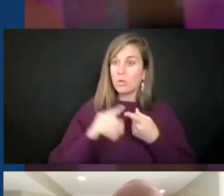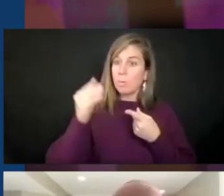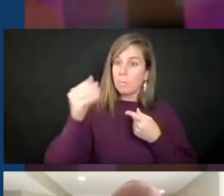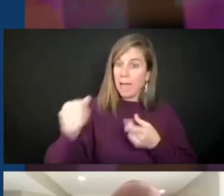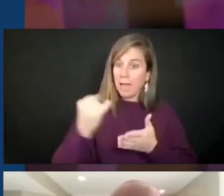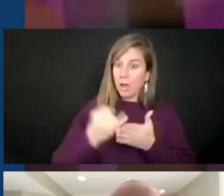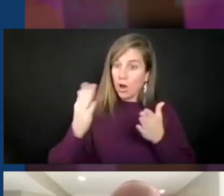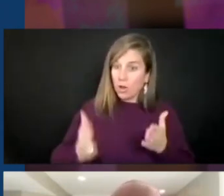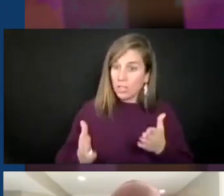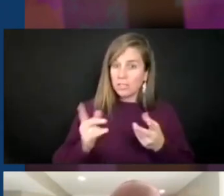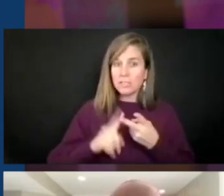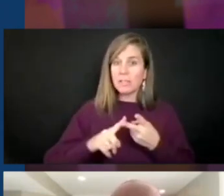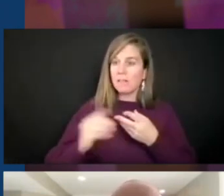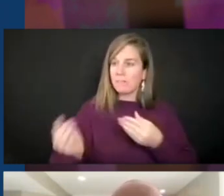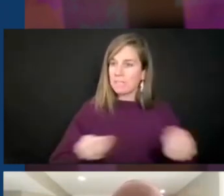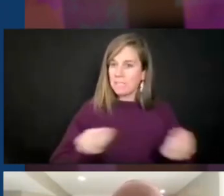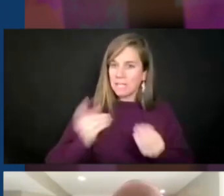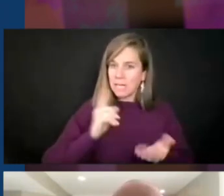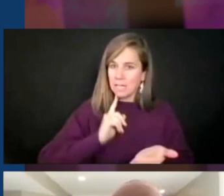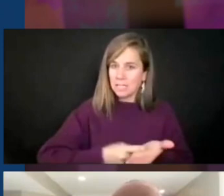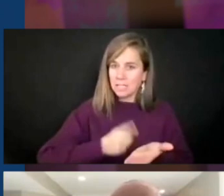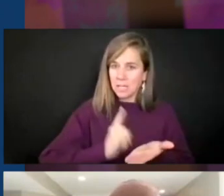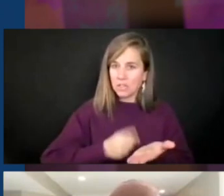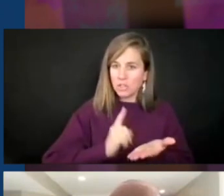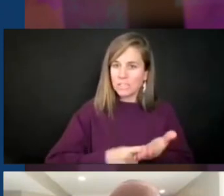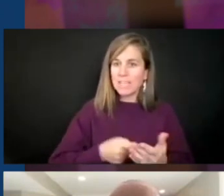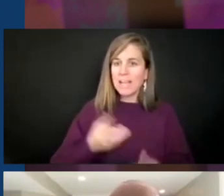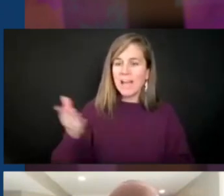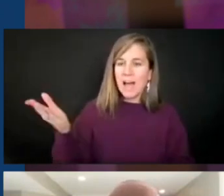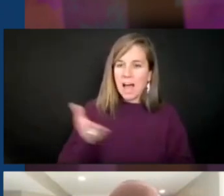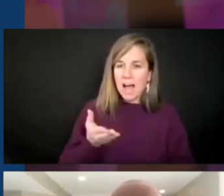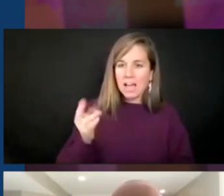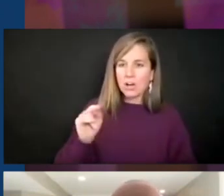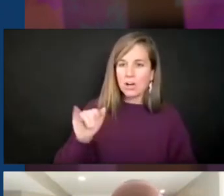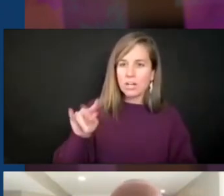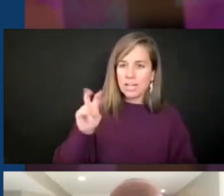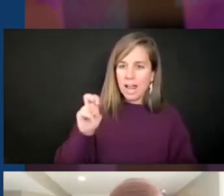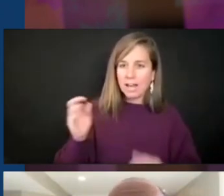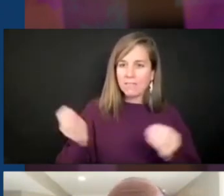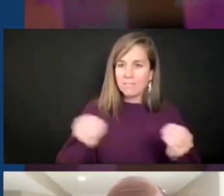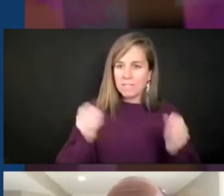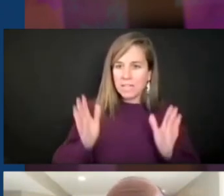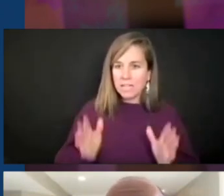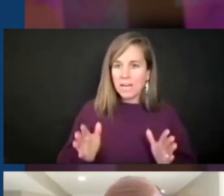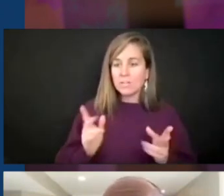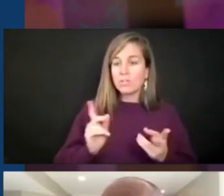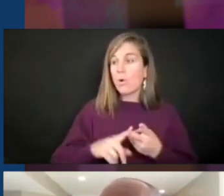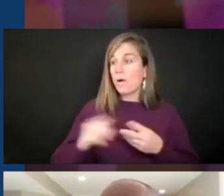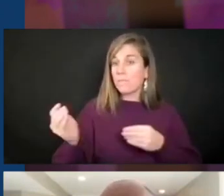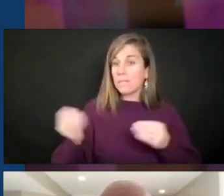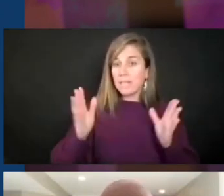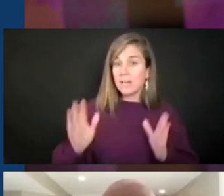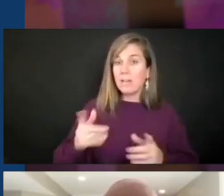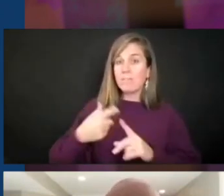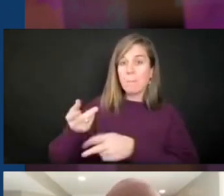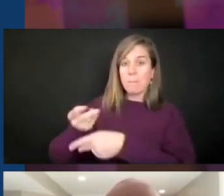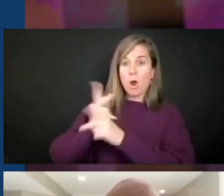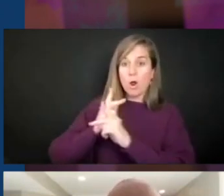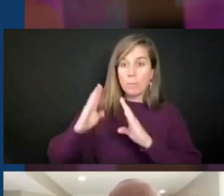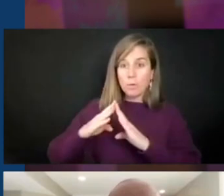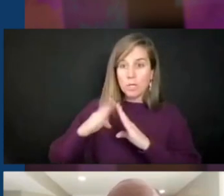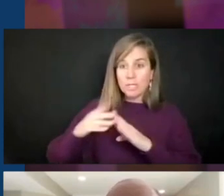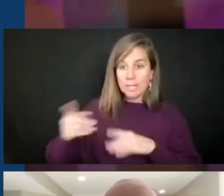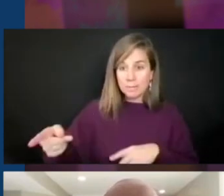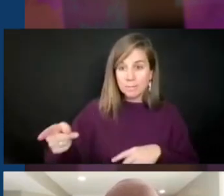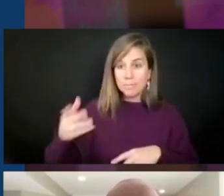facilitate discussions, hire Native facilitators or facilitators from the borrowed community. It might be appropriation